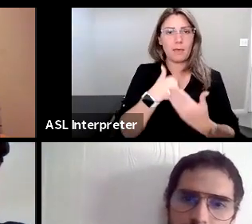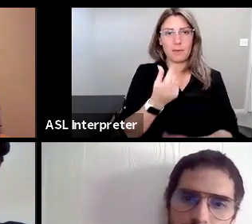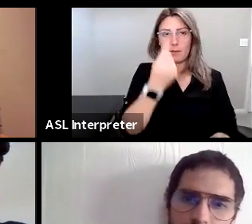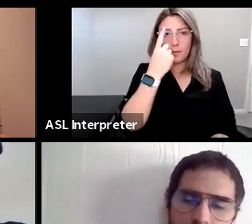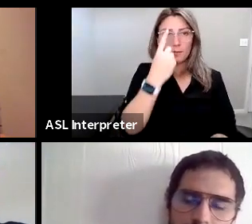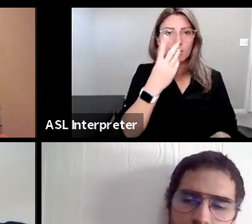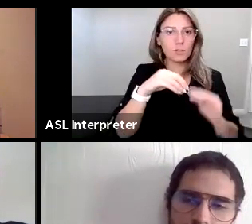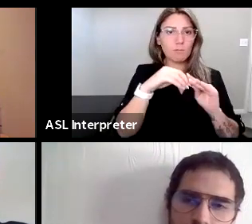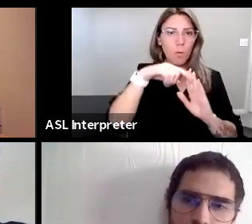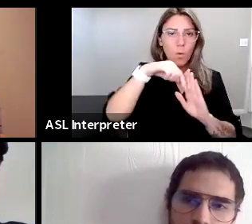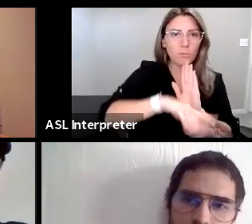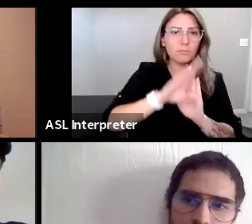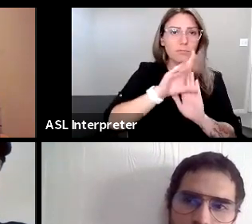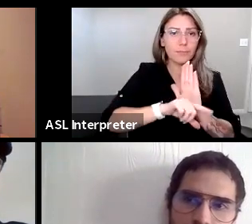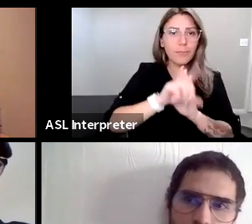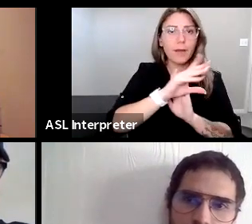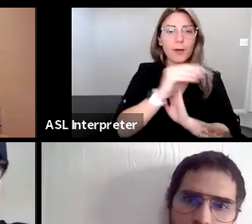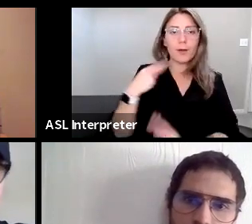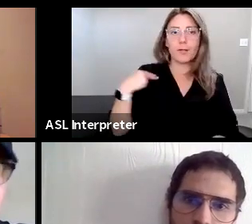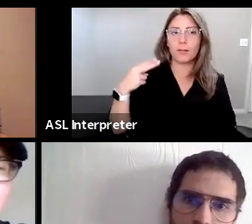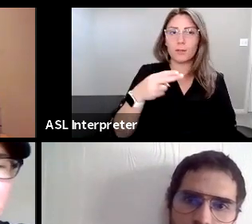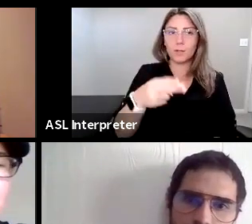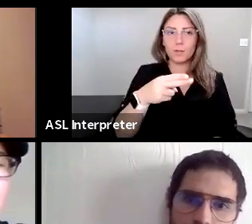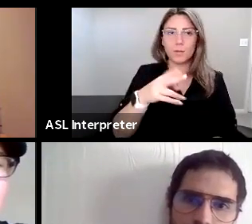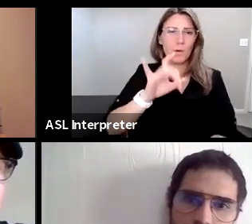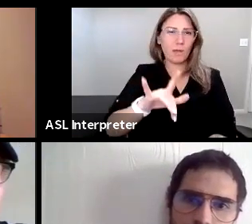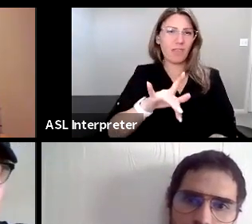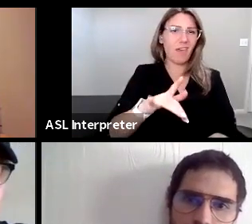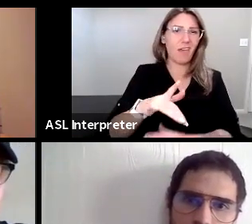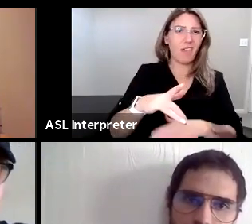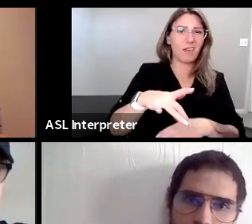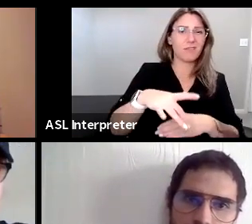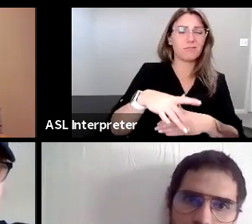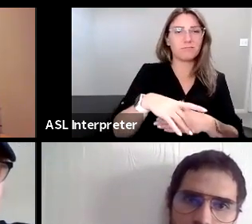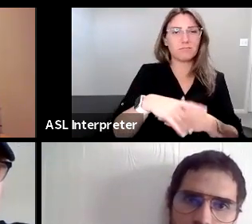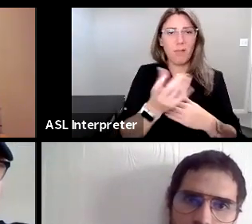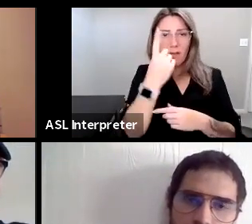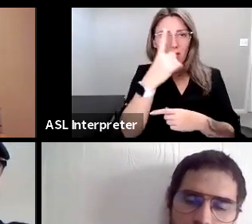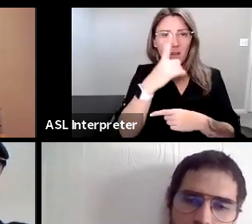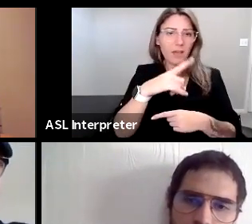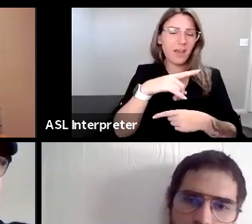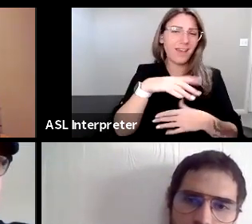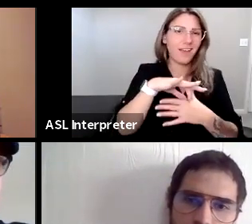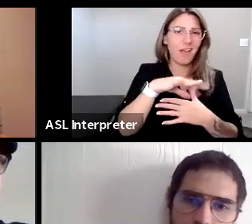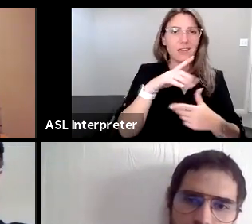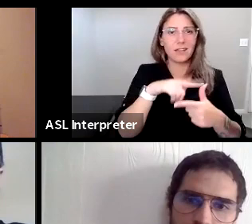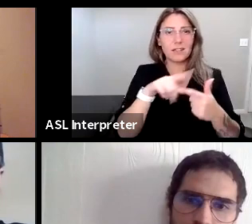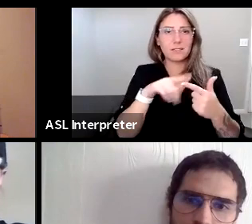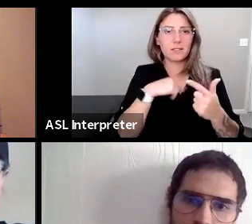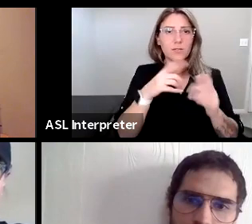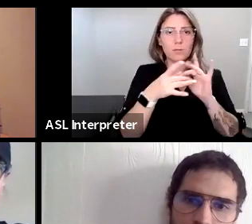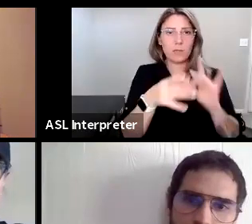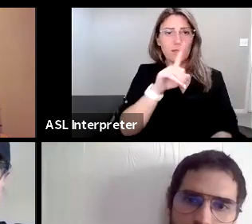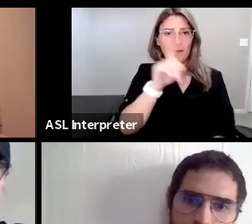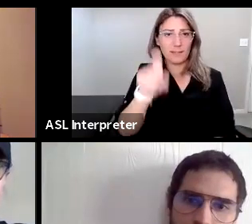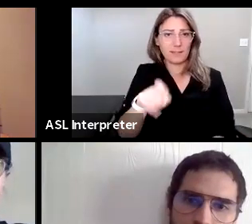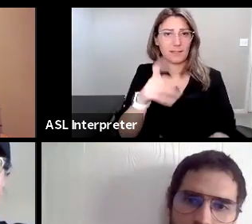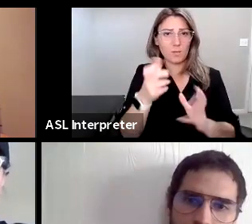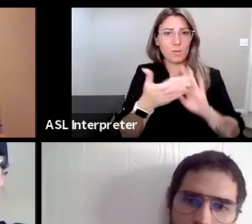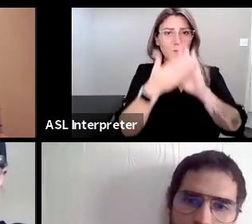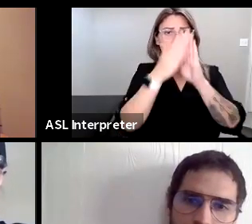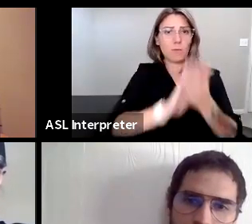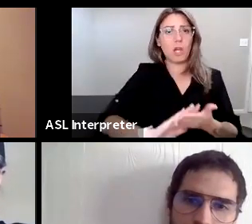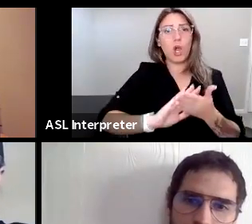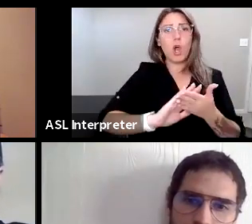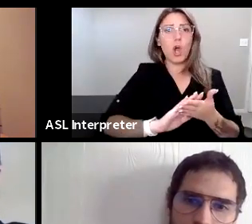that background and that historical context. And one of the things was related to Texas wanting to become a part of the Union